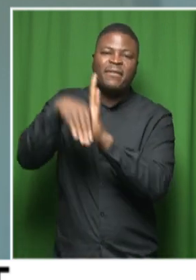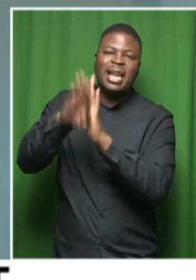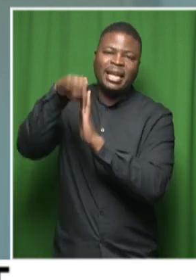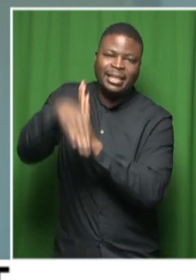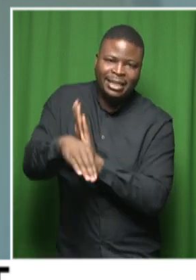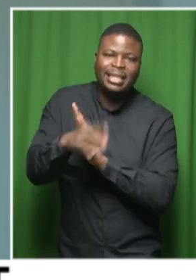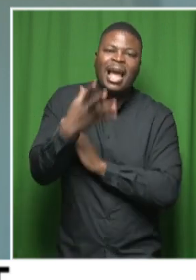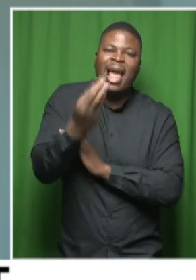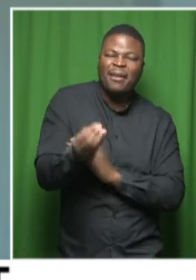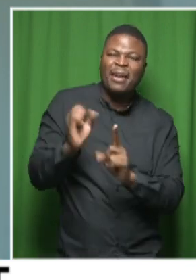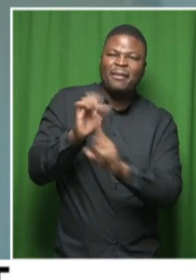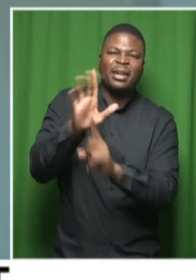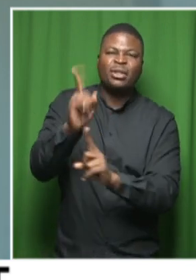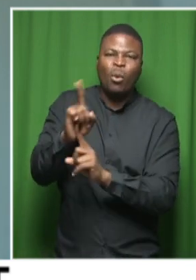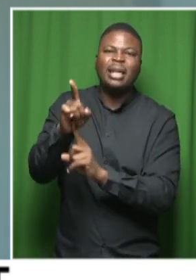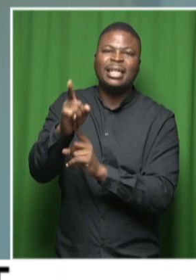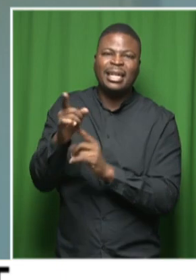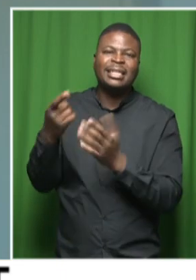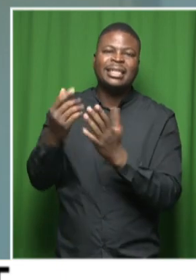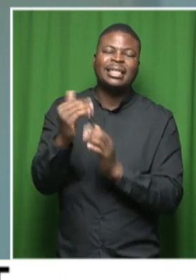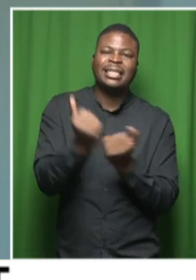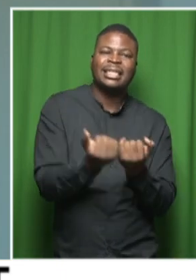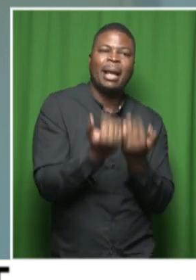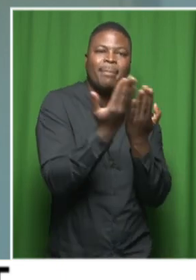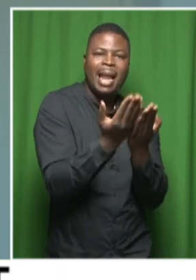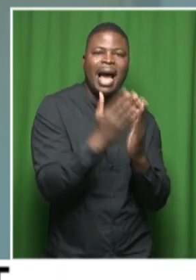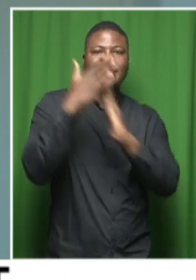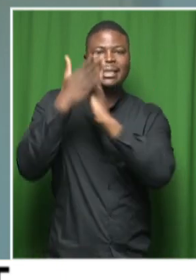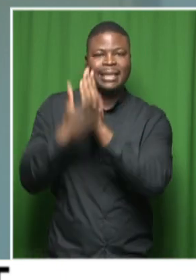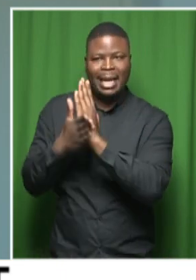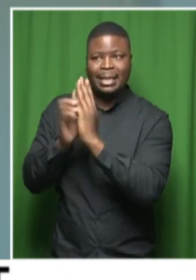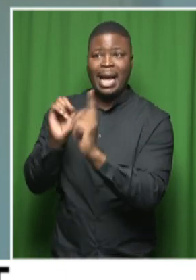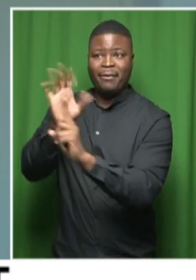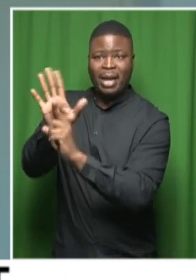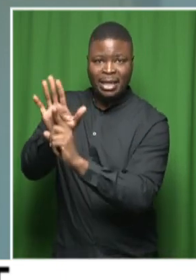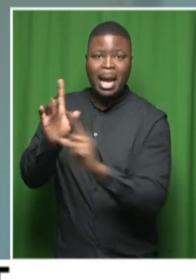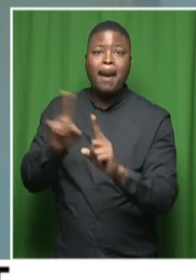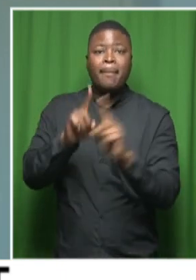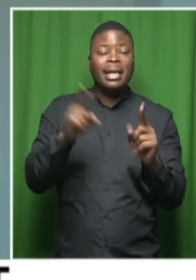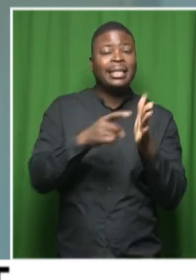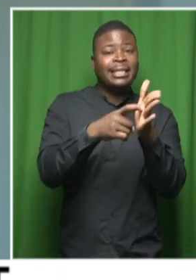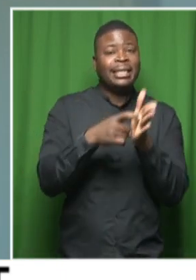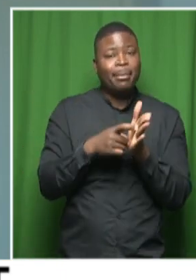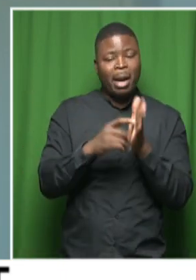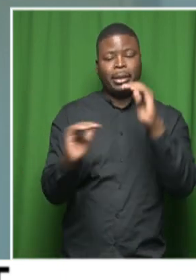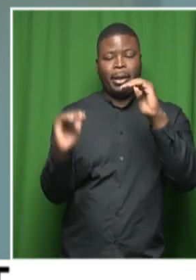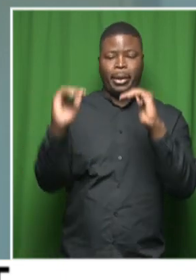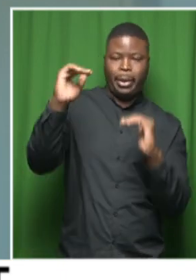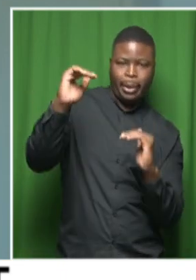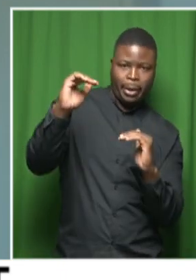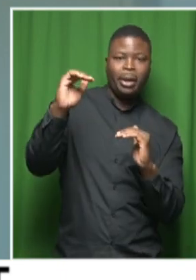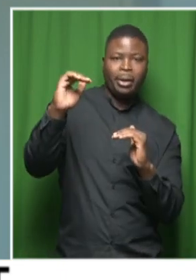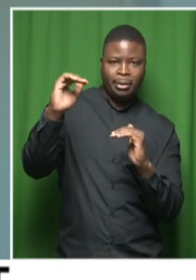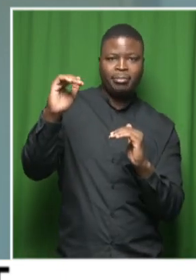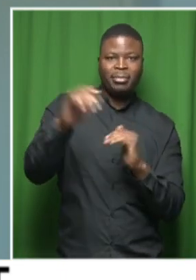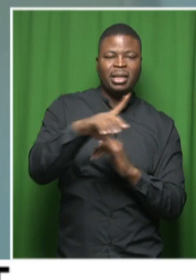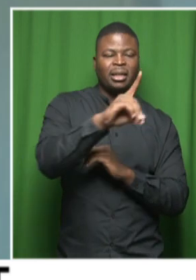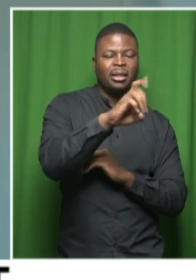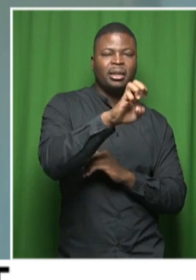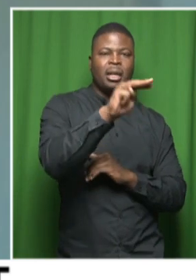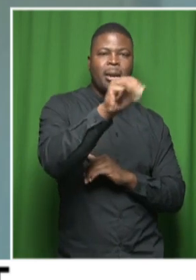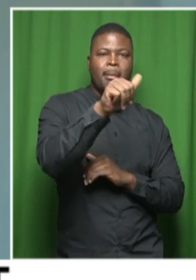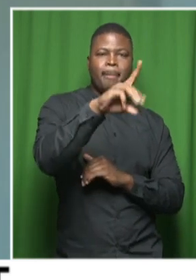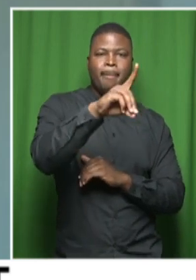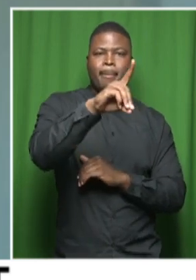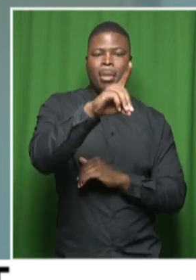supply side instead of the demand side. And the danger about over-focusing on the supply side is that, in fact,